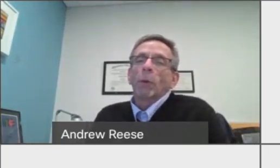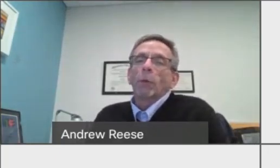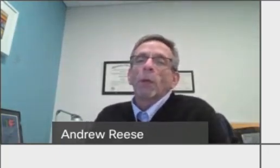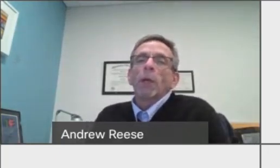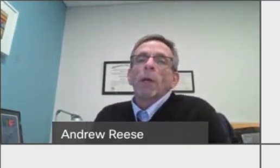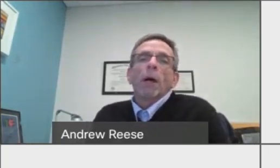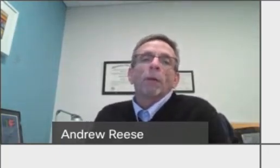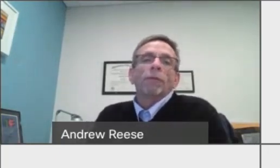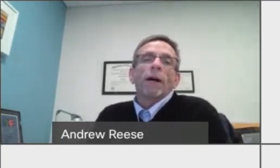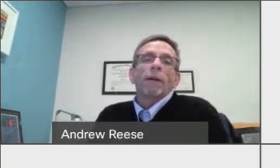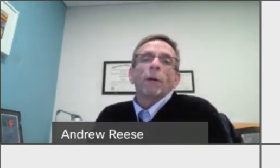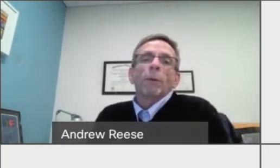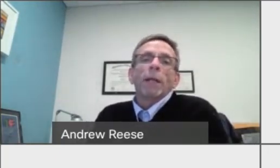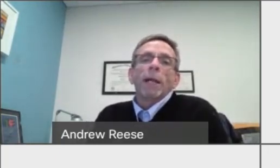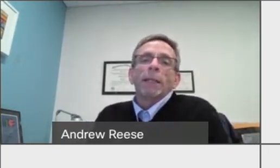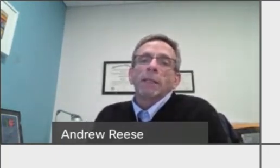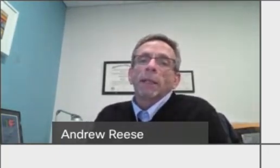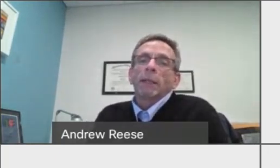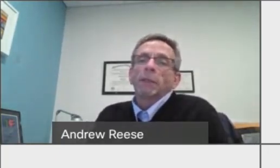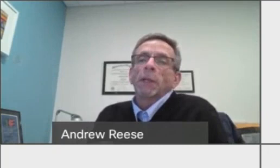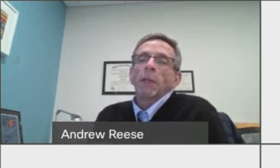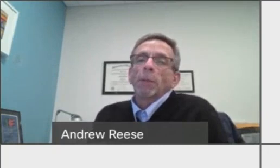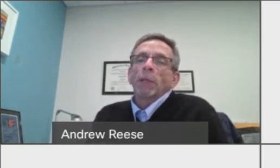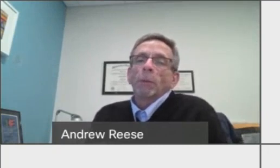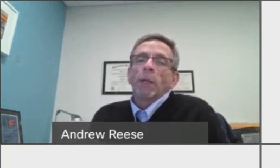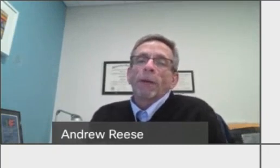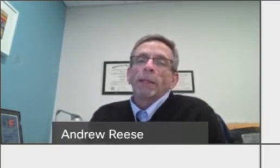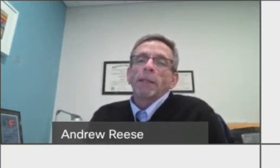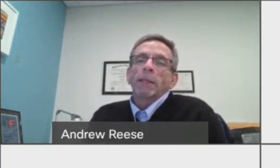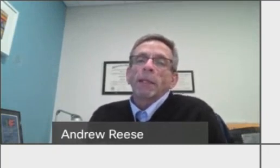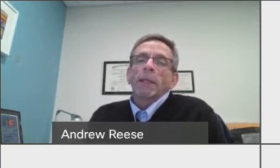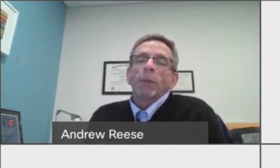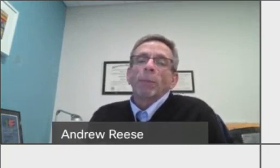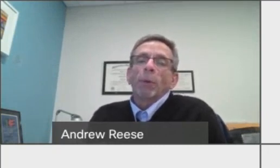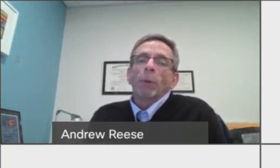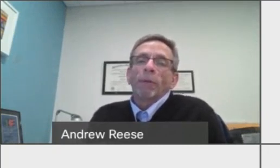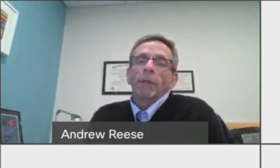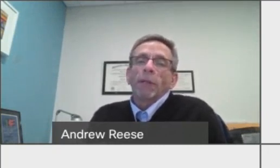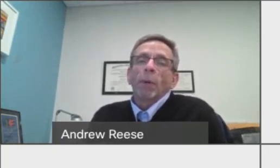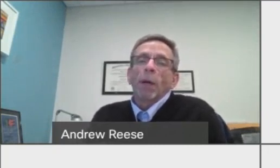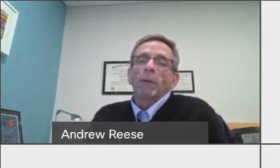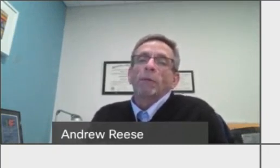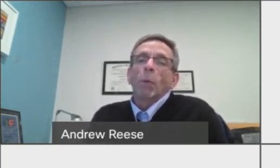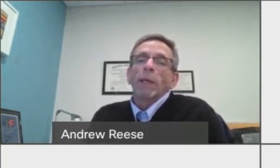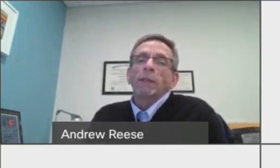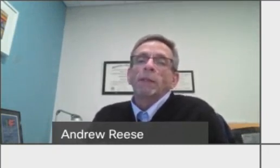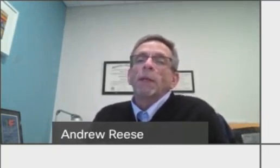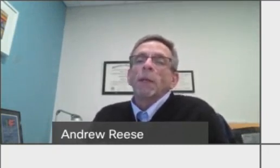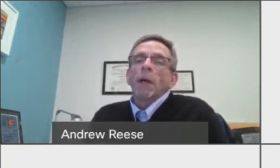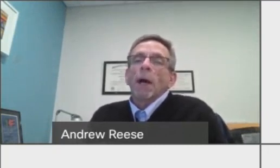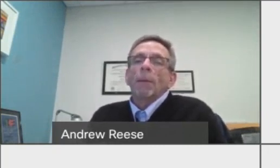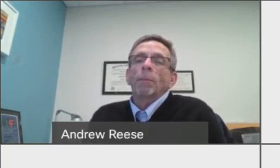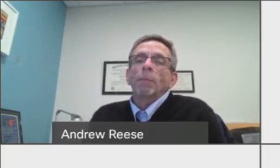with a total of 596 because we have had 16 people who have tested positive